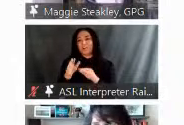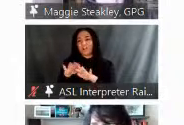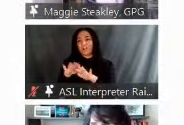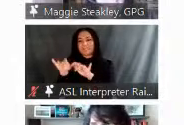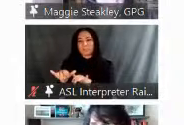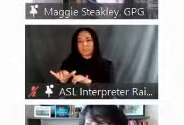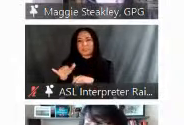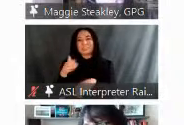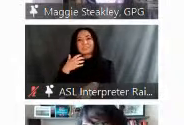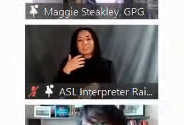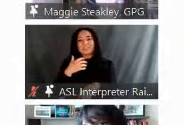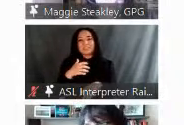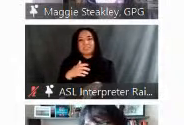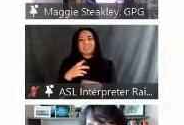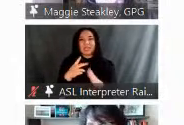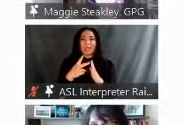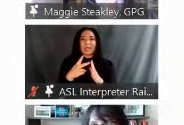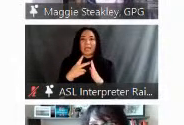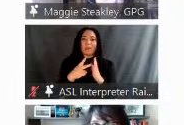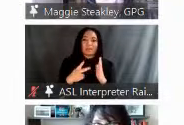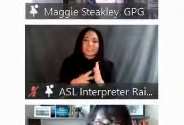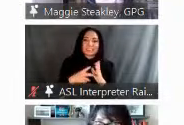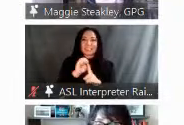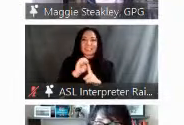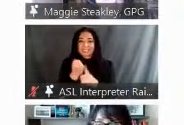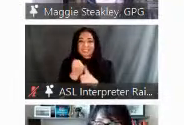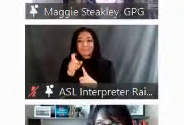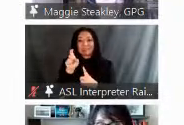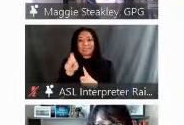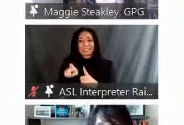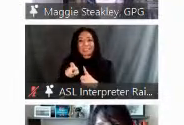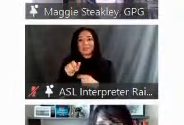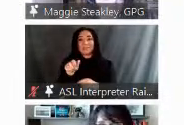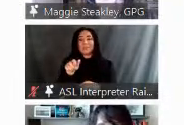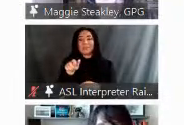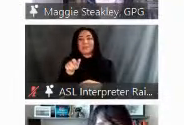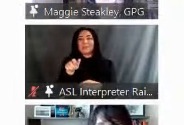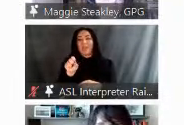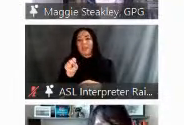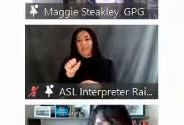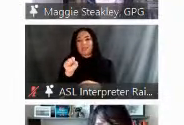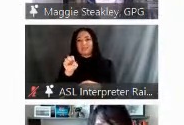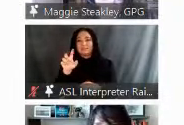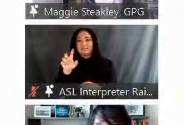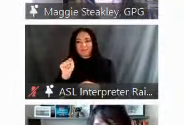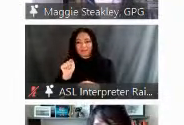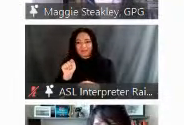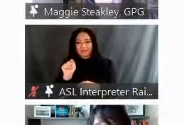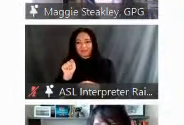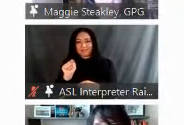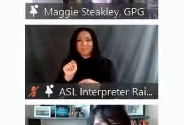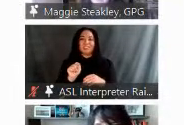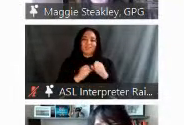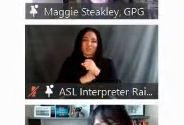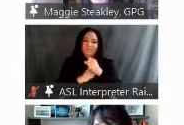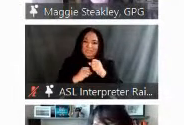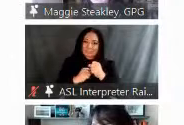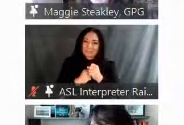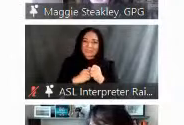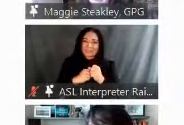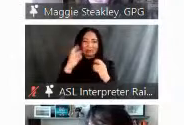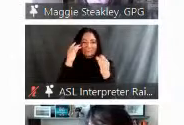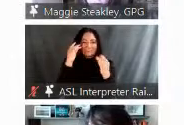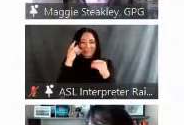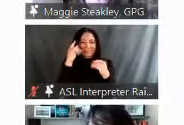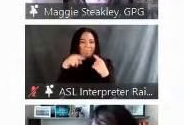child-centered policy ecosystem really needs to be asset framed across the system in terms of thinking about the students that we